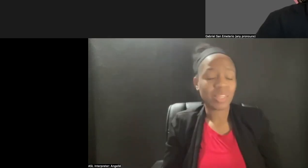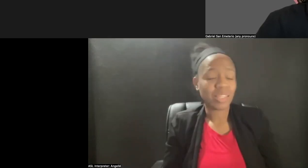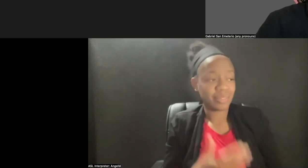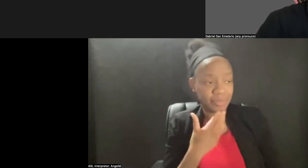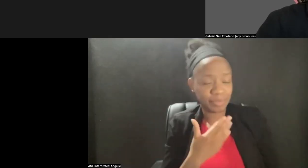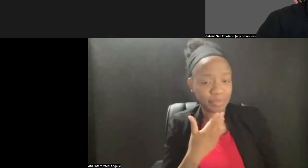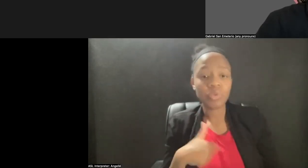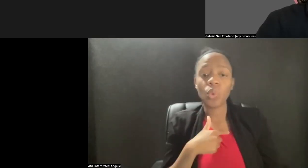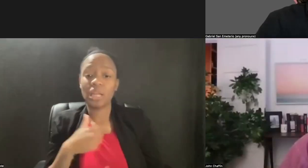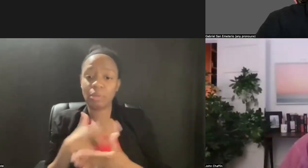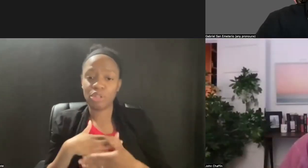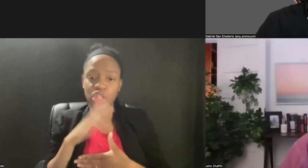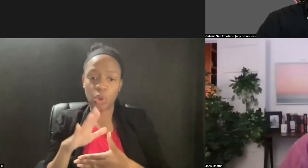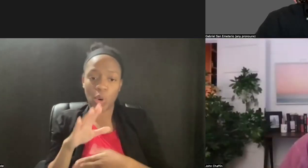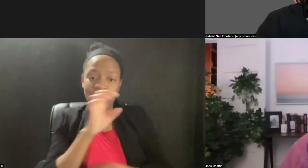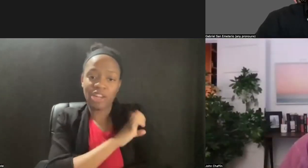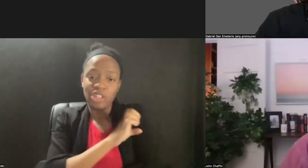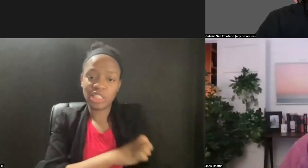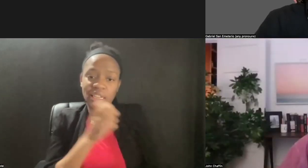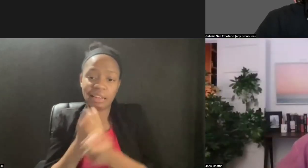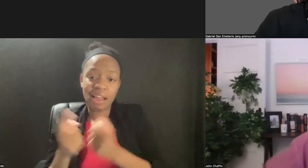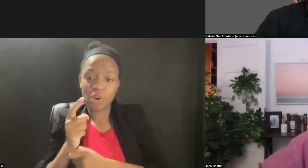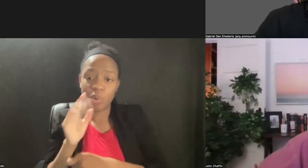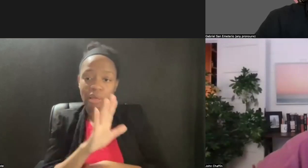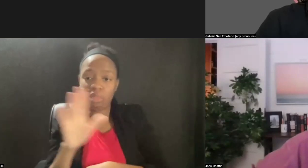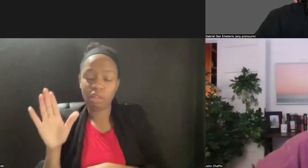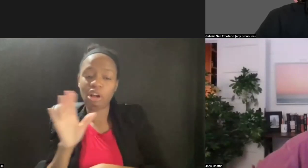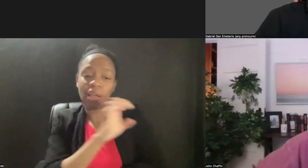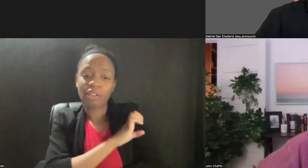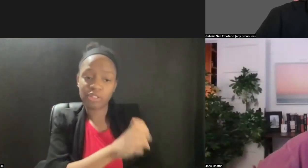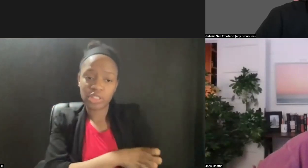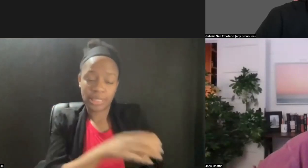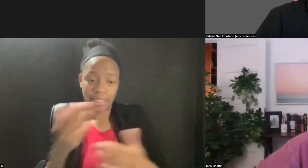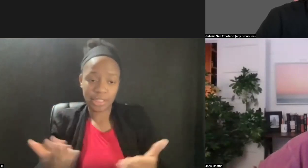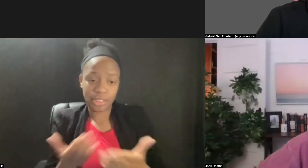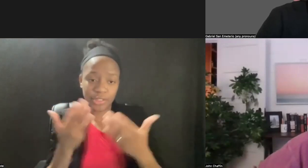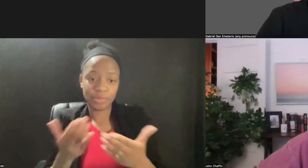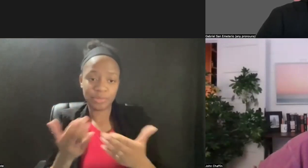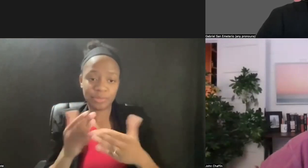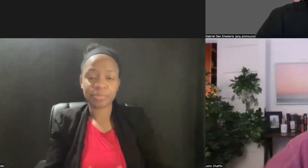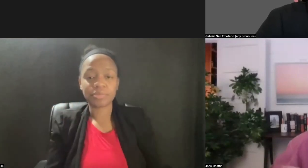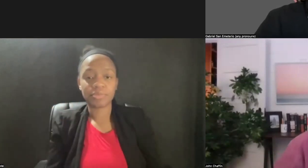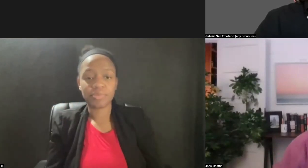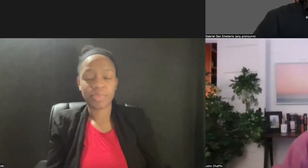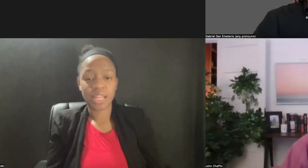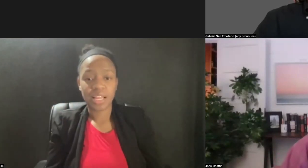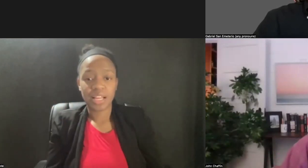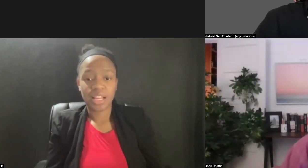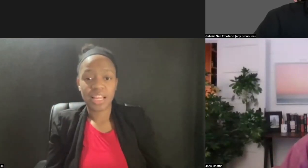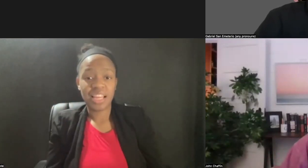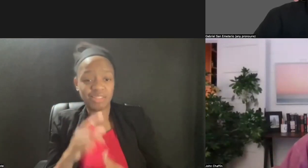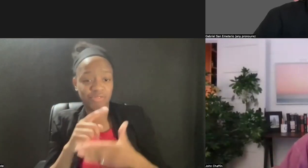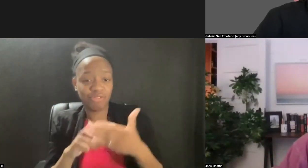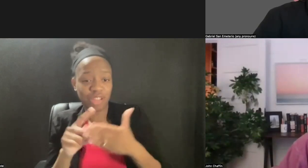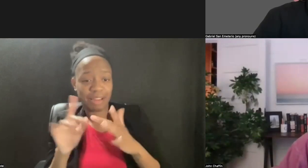appreciate your energy and everybody's energy for being here and spending this evening with us or checking out the